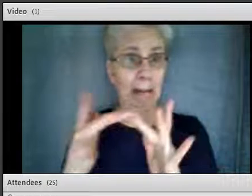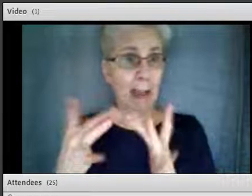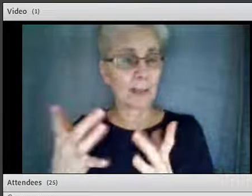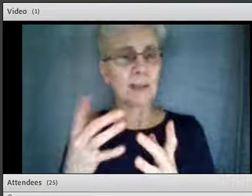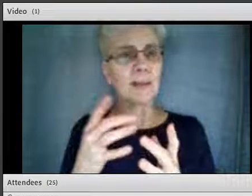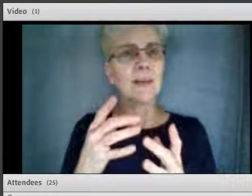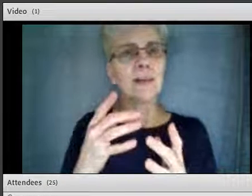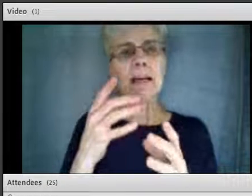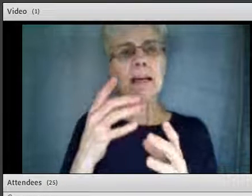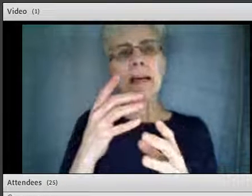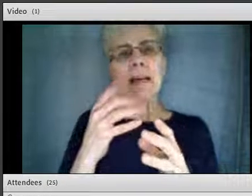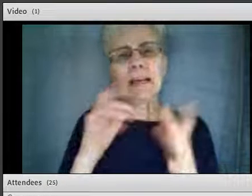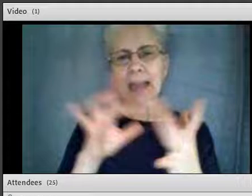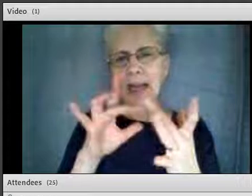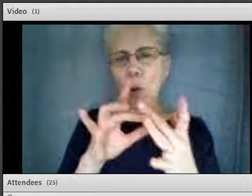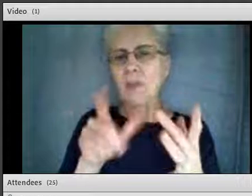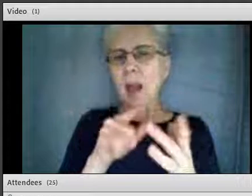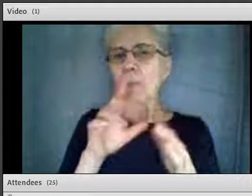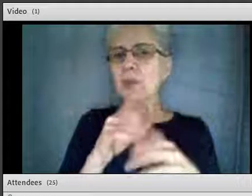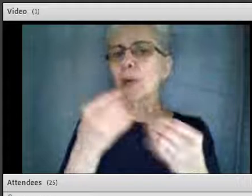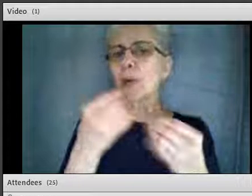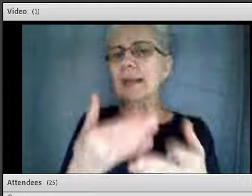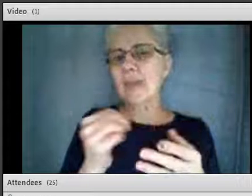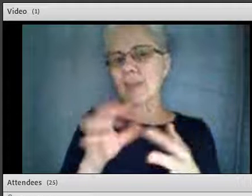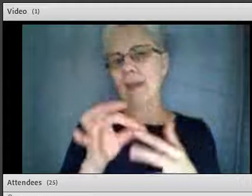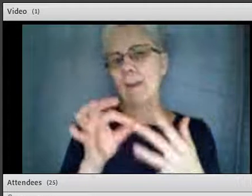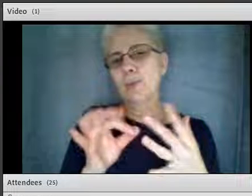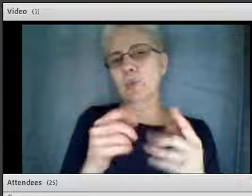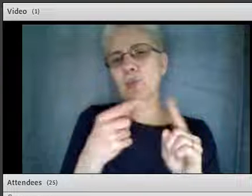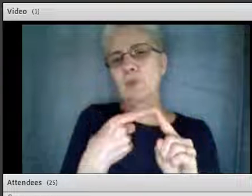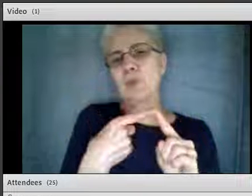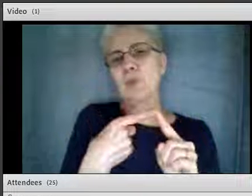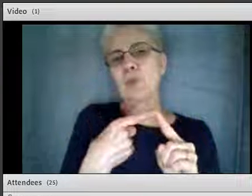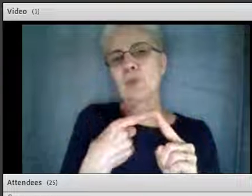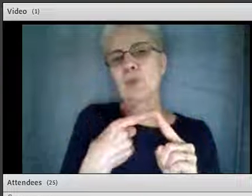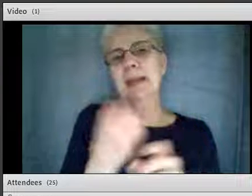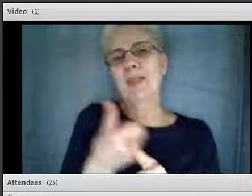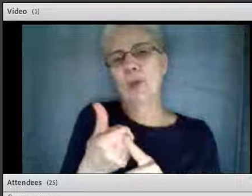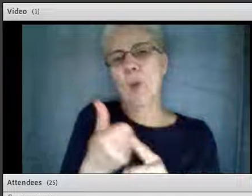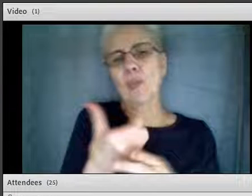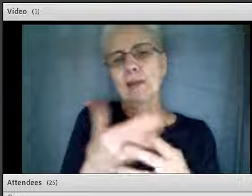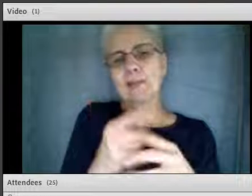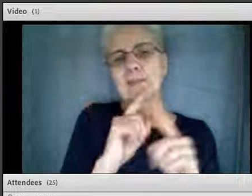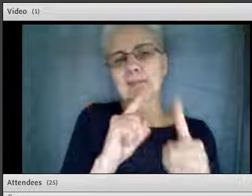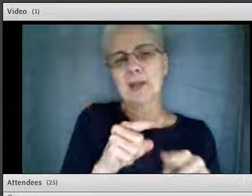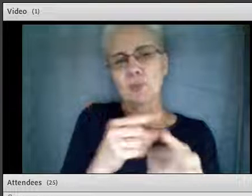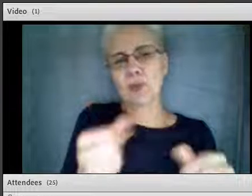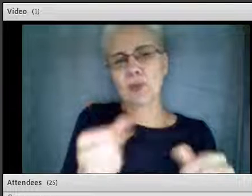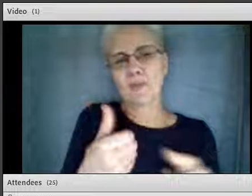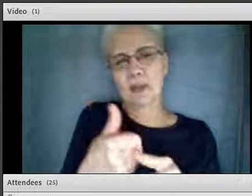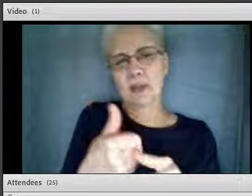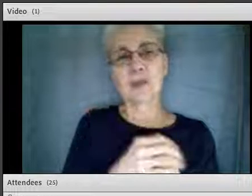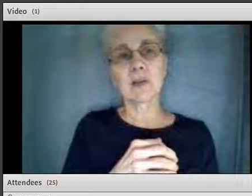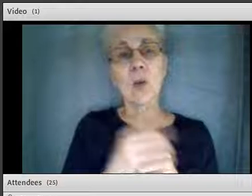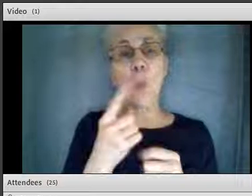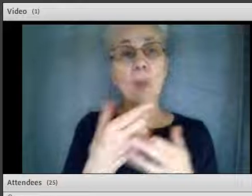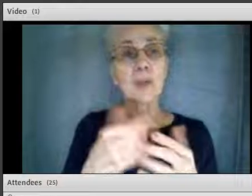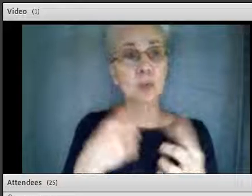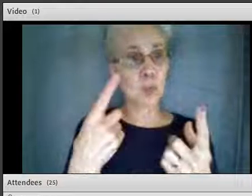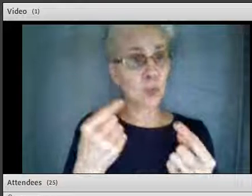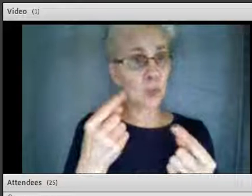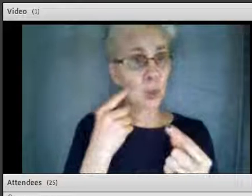want to give them the opportunities to get their own stuff solved. So the first thing to do with that is update your page regularly.